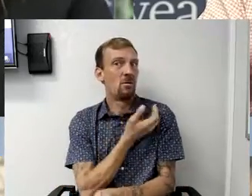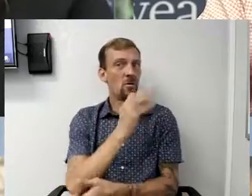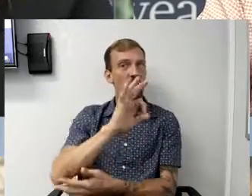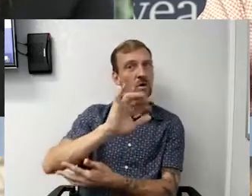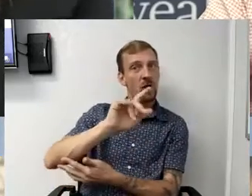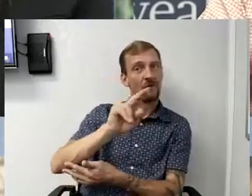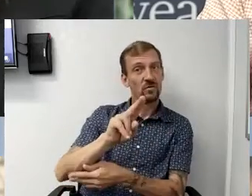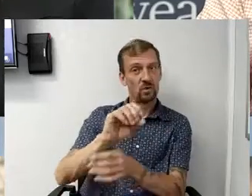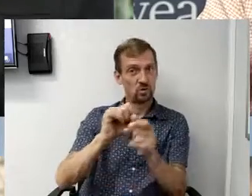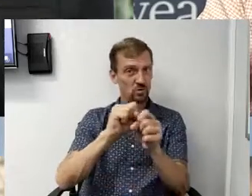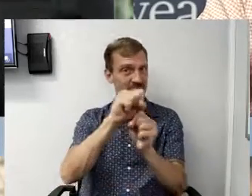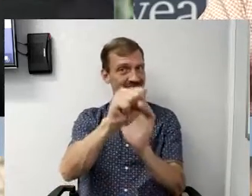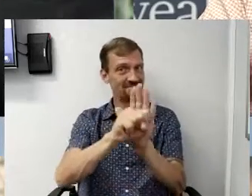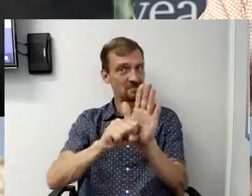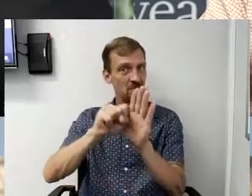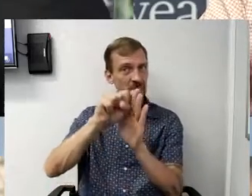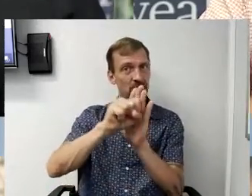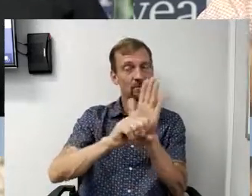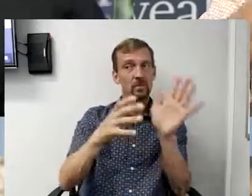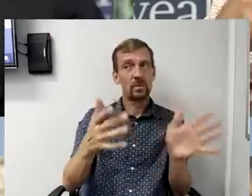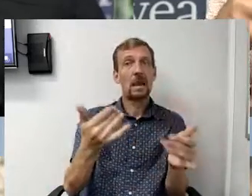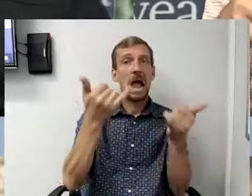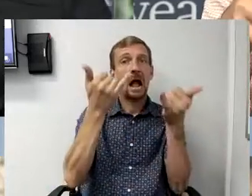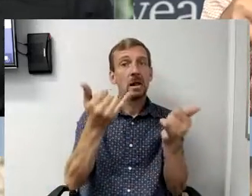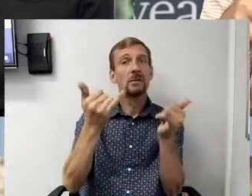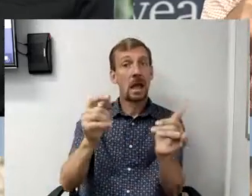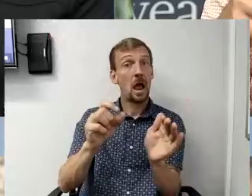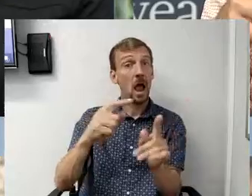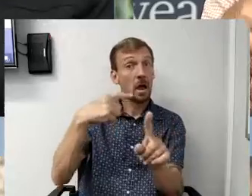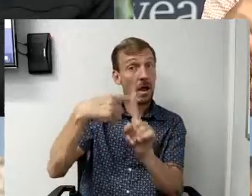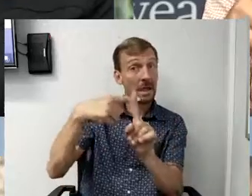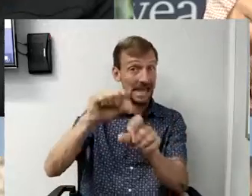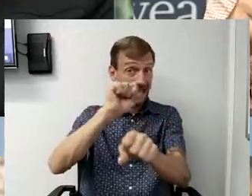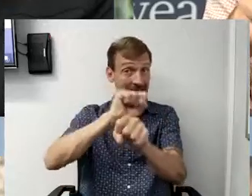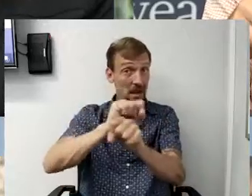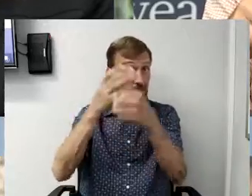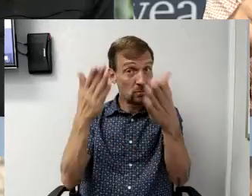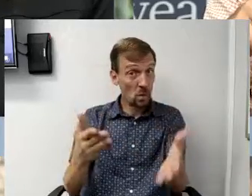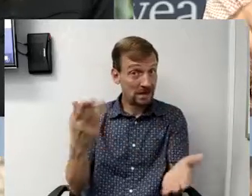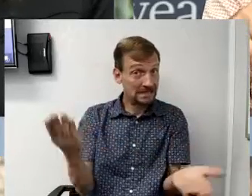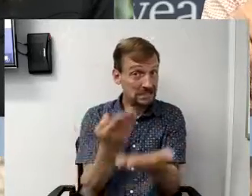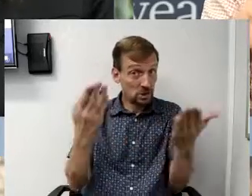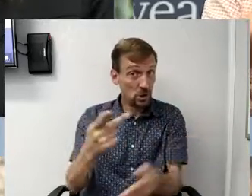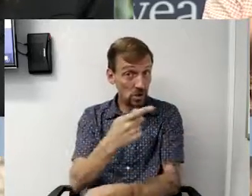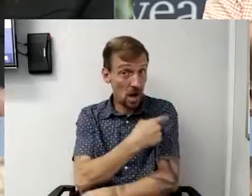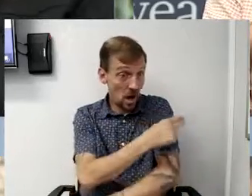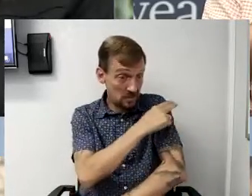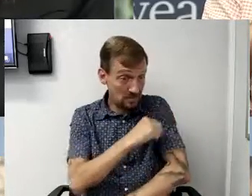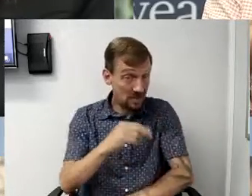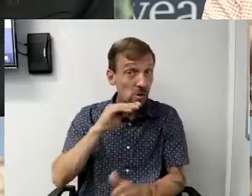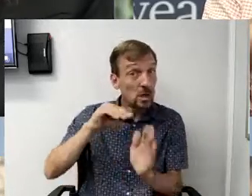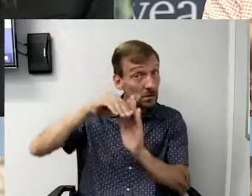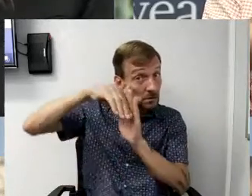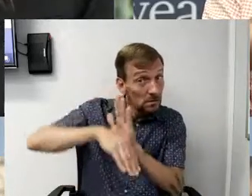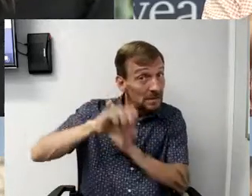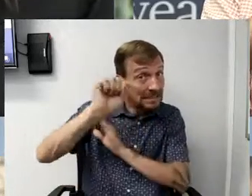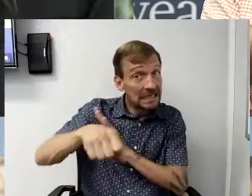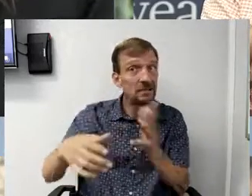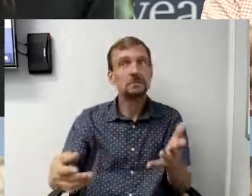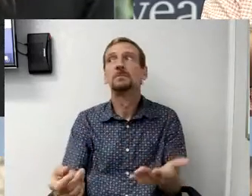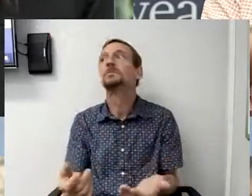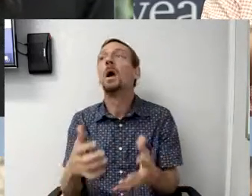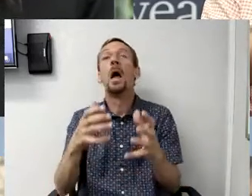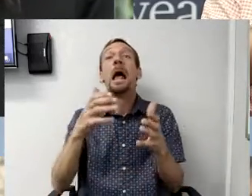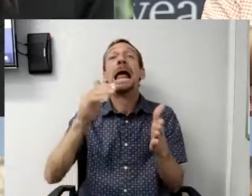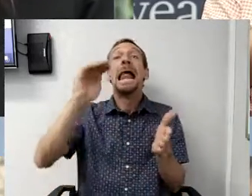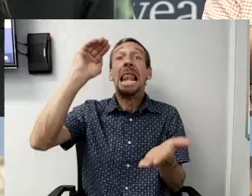season. Right. Now, what about our positive employees? Has that dropped as well? So we have less people out on